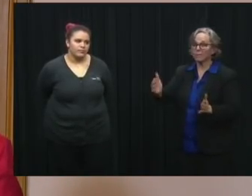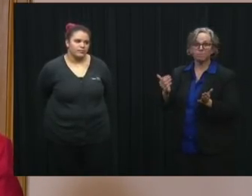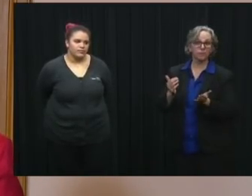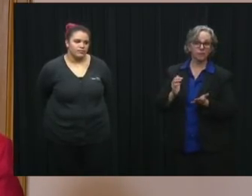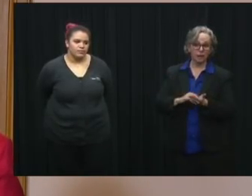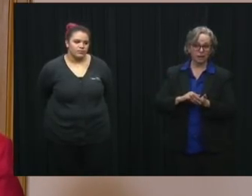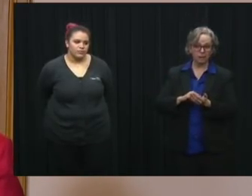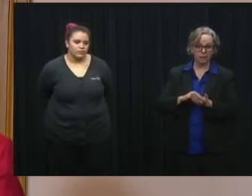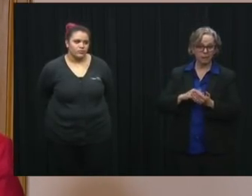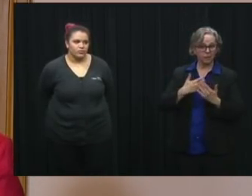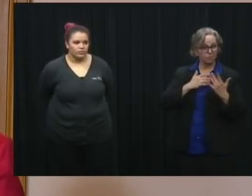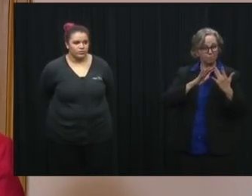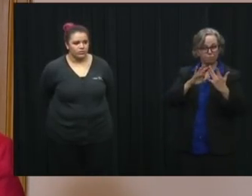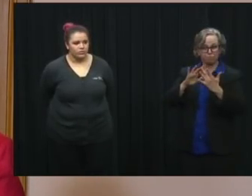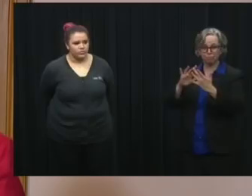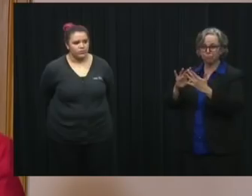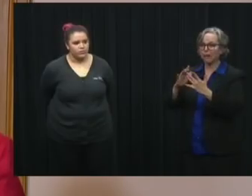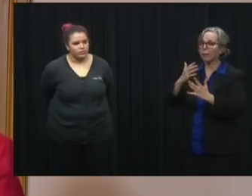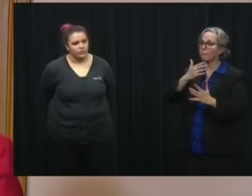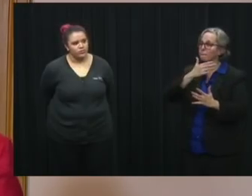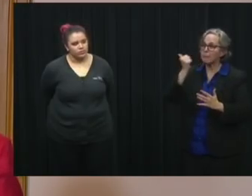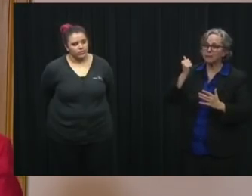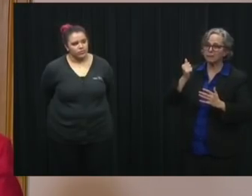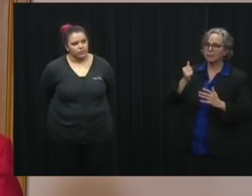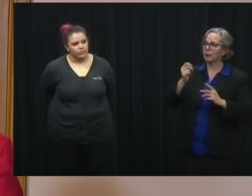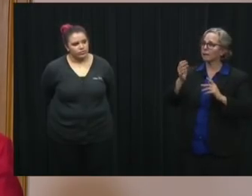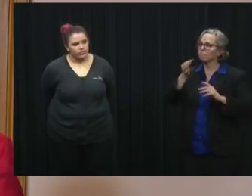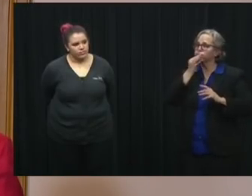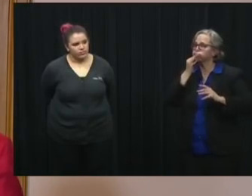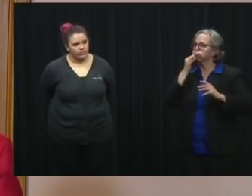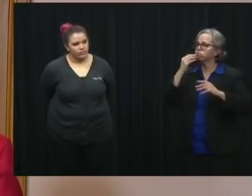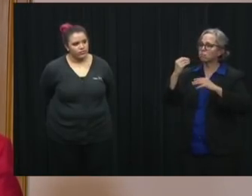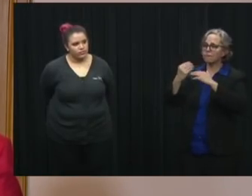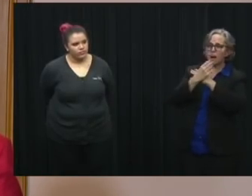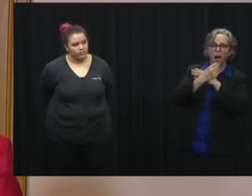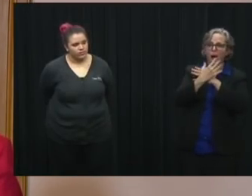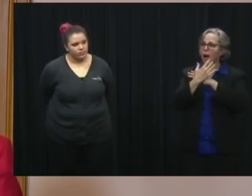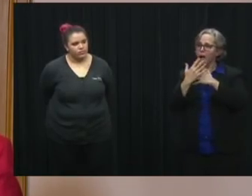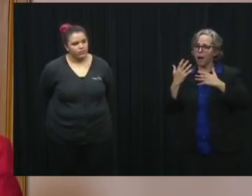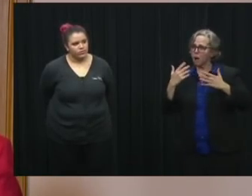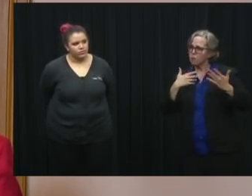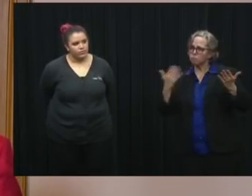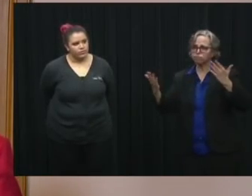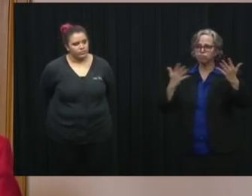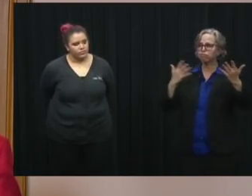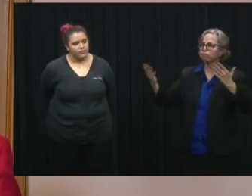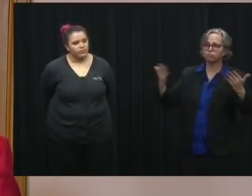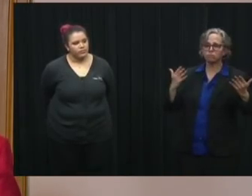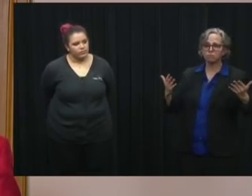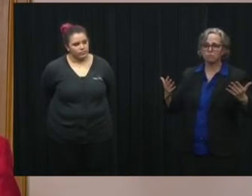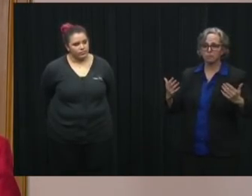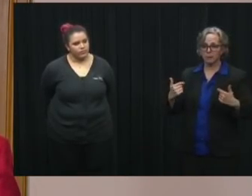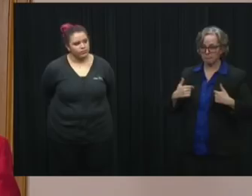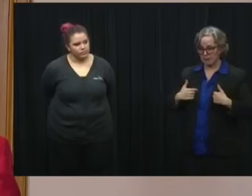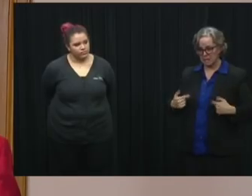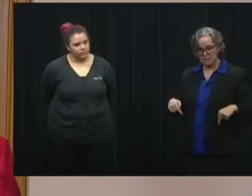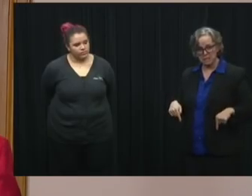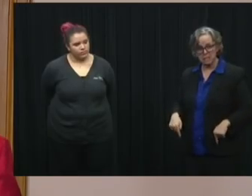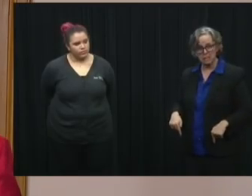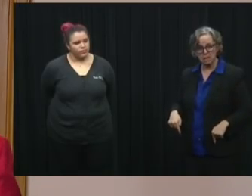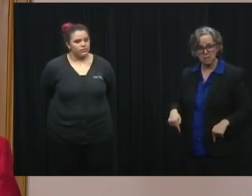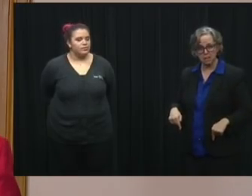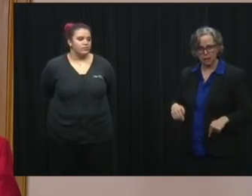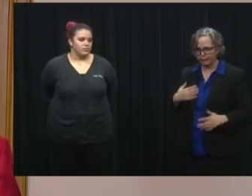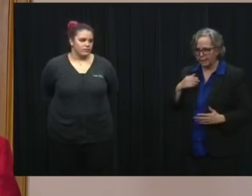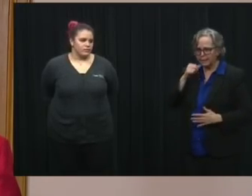the best people we can find. In the last 24 hours since we were here, I've been on the phone with different people, governors